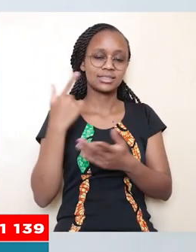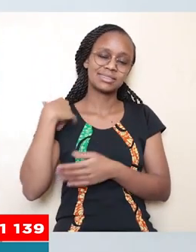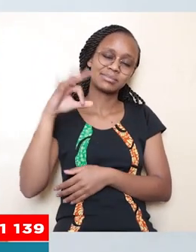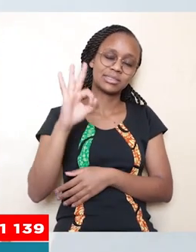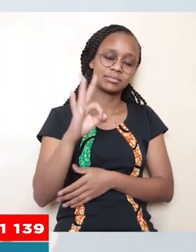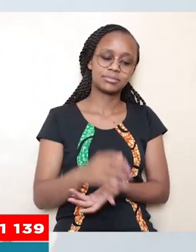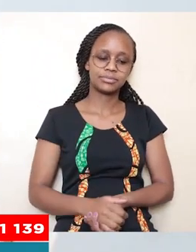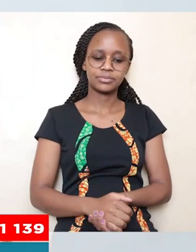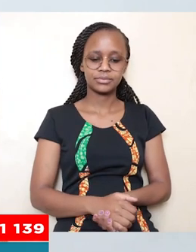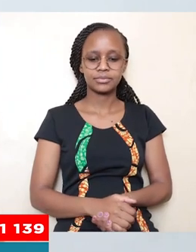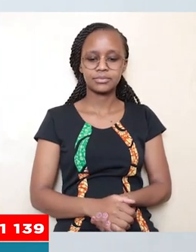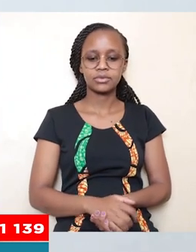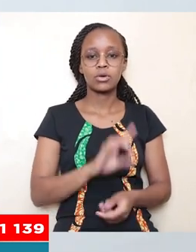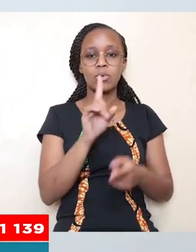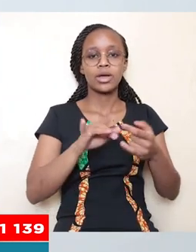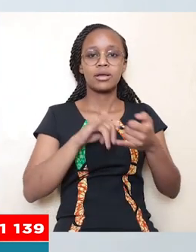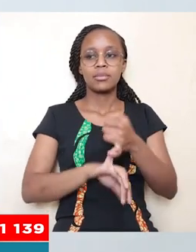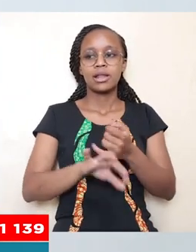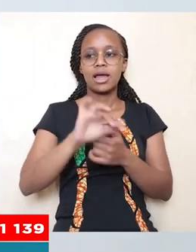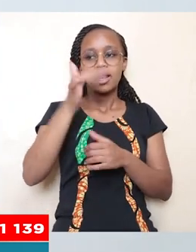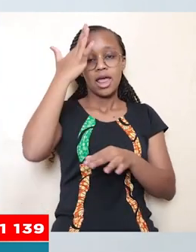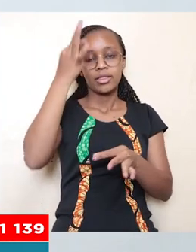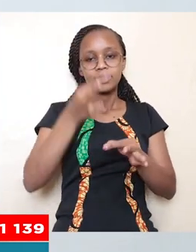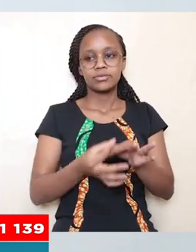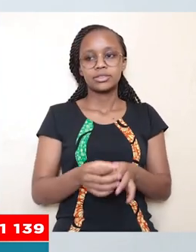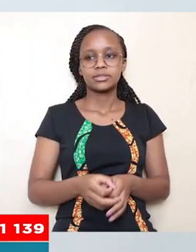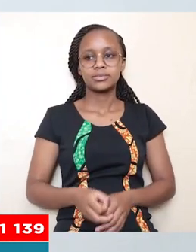three. When you marry from another faith.